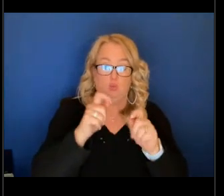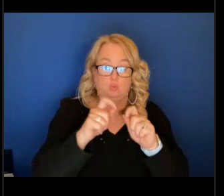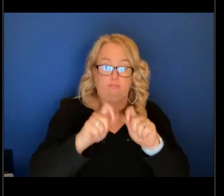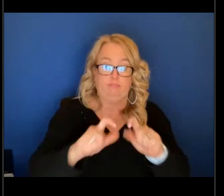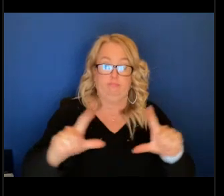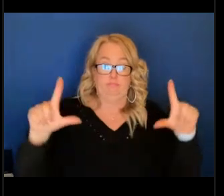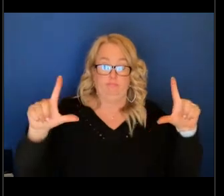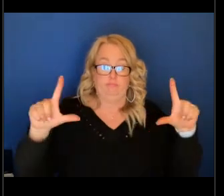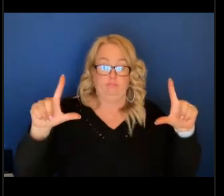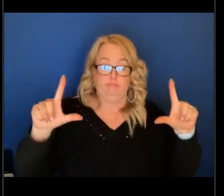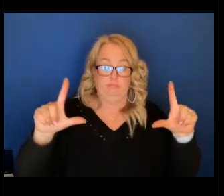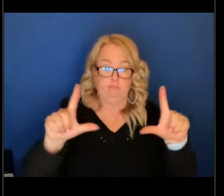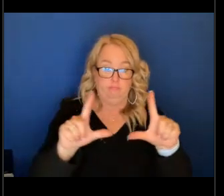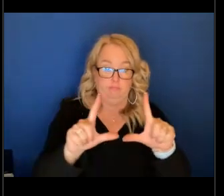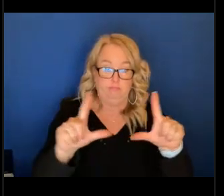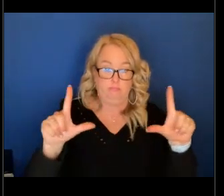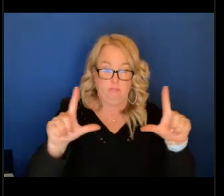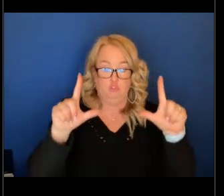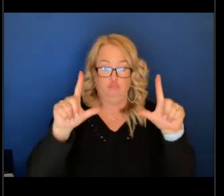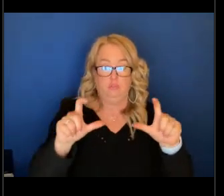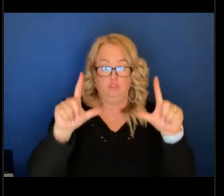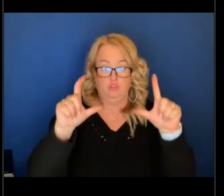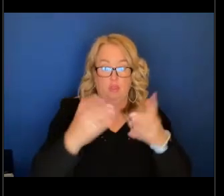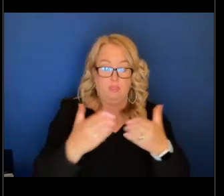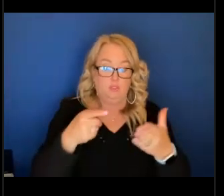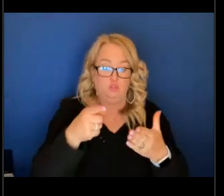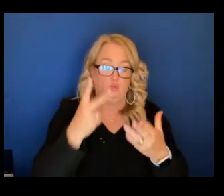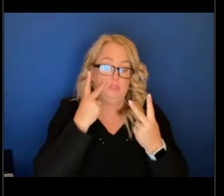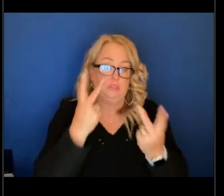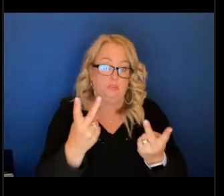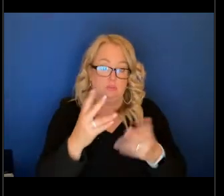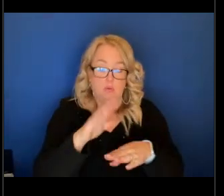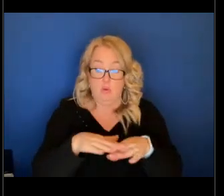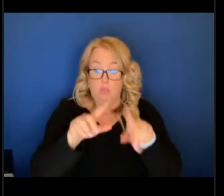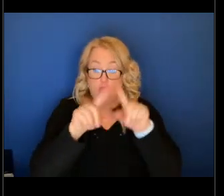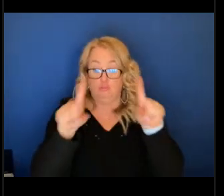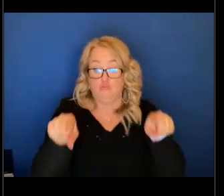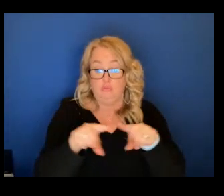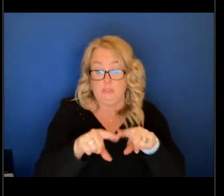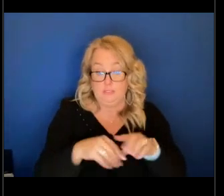in or screenshot the items you see on the screen.